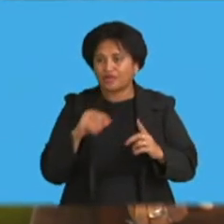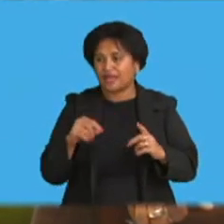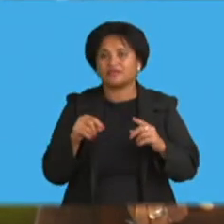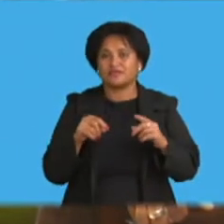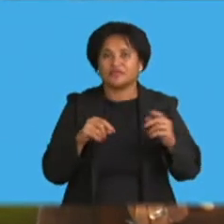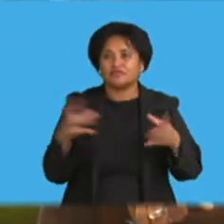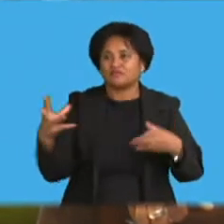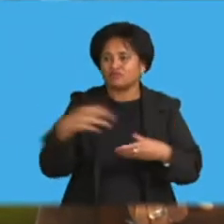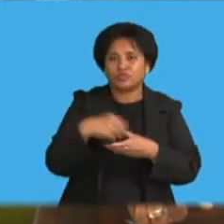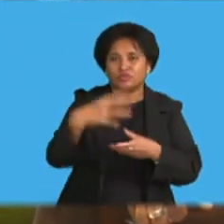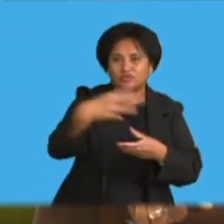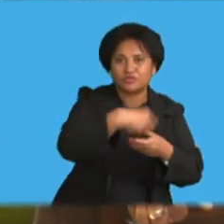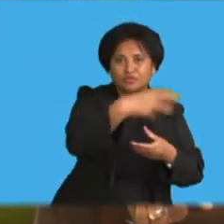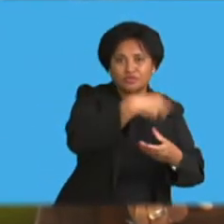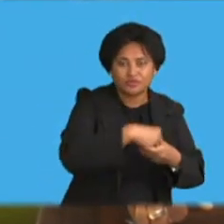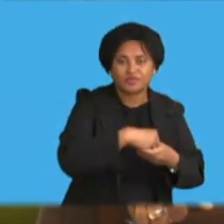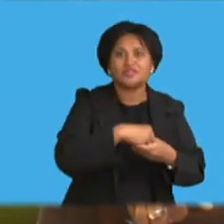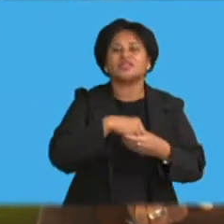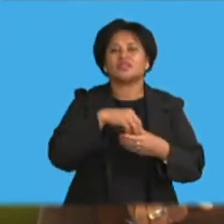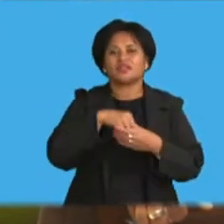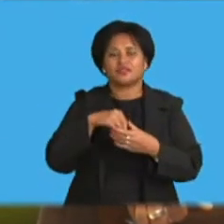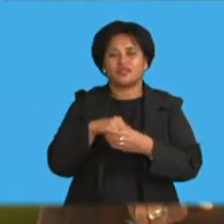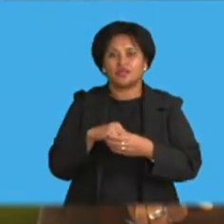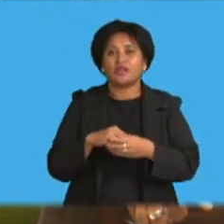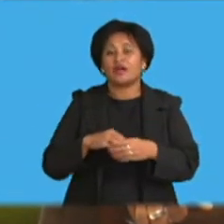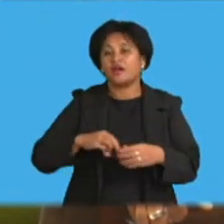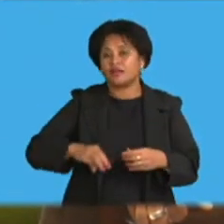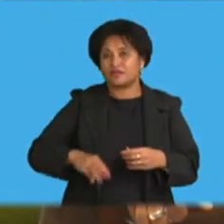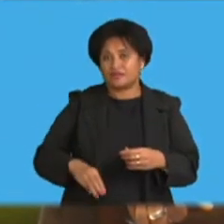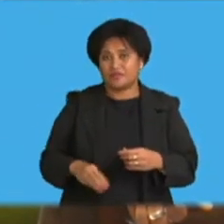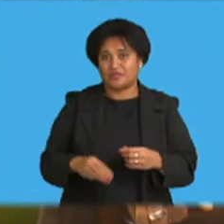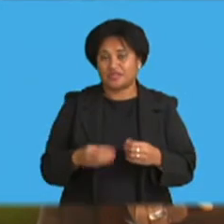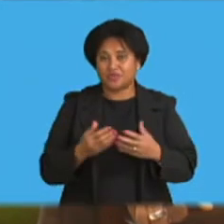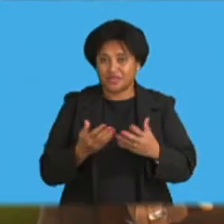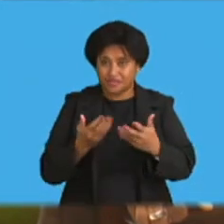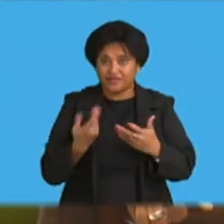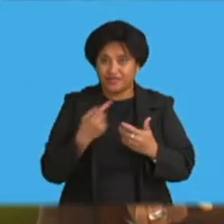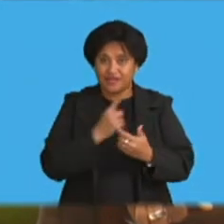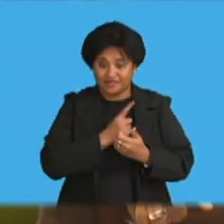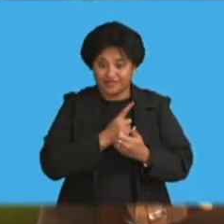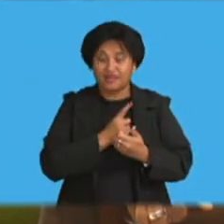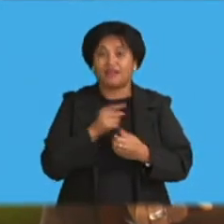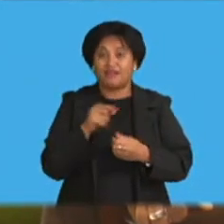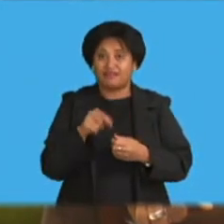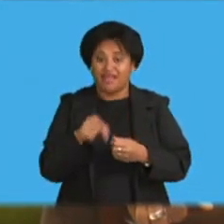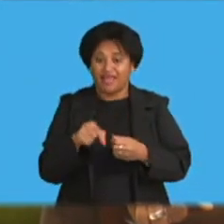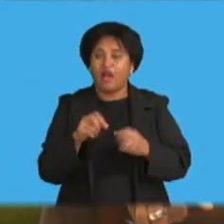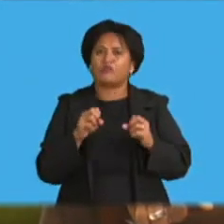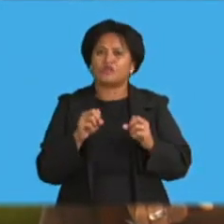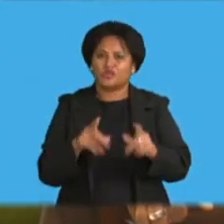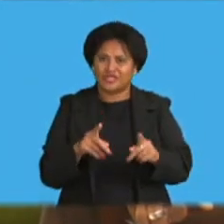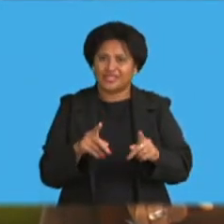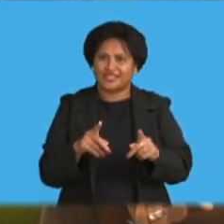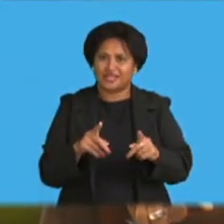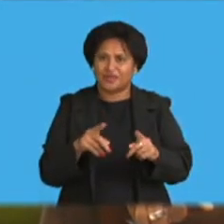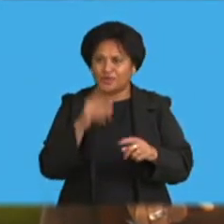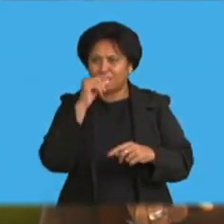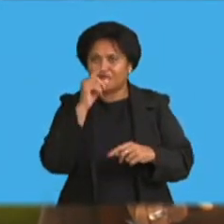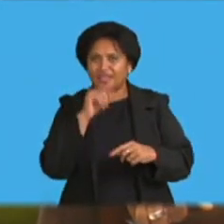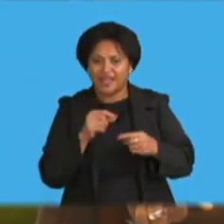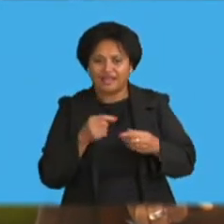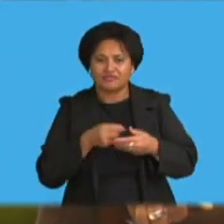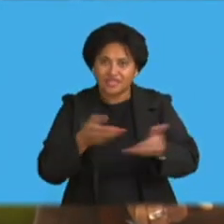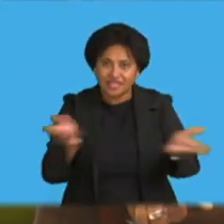address our economic needs. Our membership in the COL will give us new opportunities to put bright tools and new technologies into the hands of Fijian